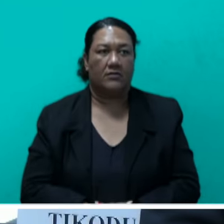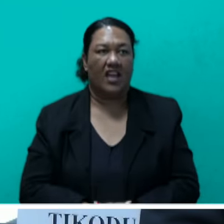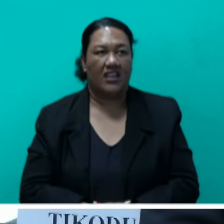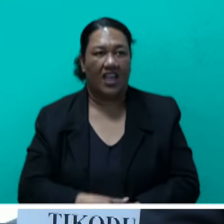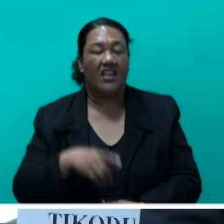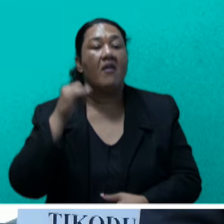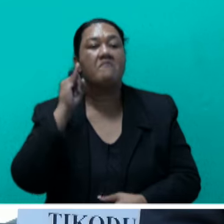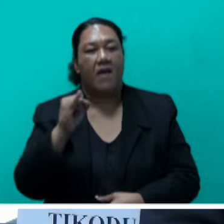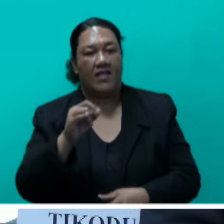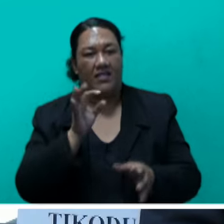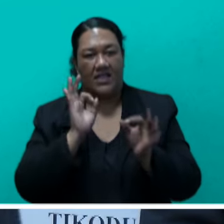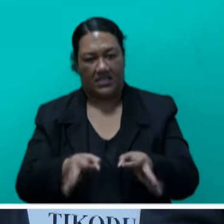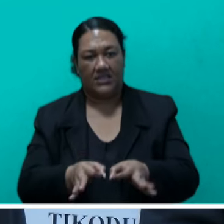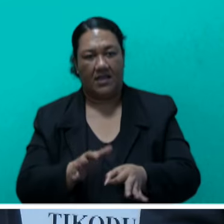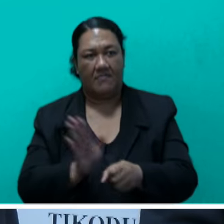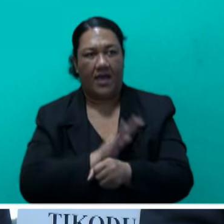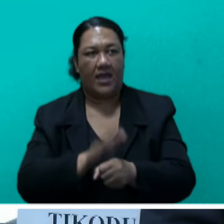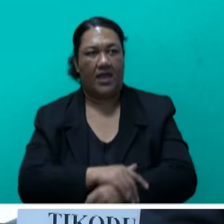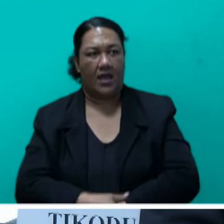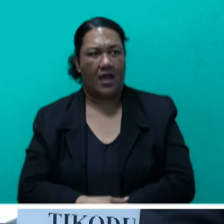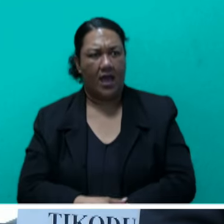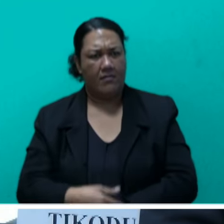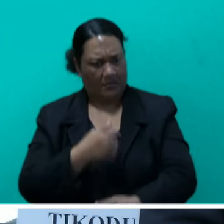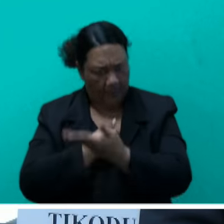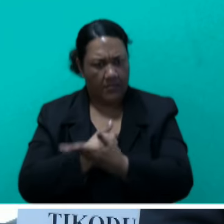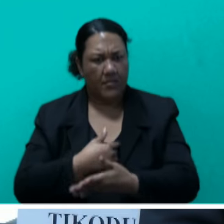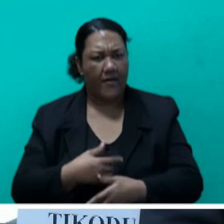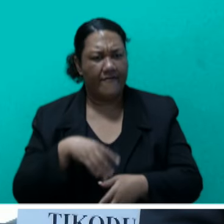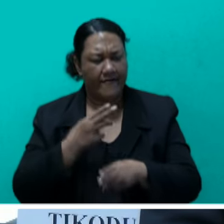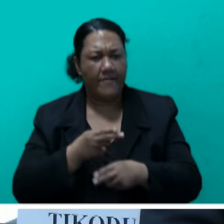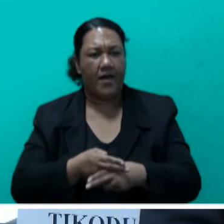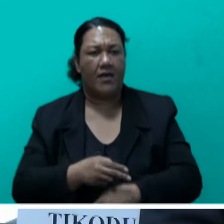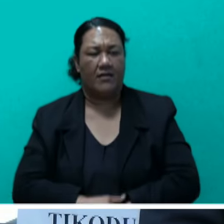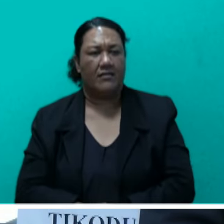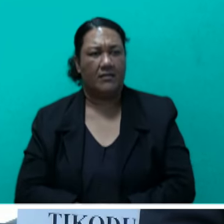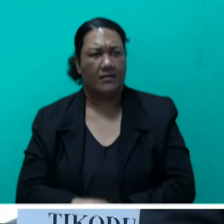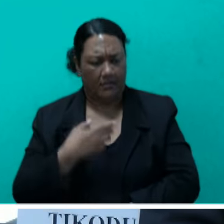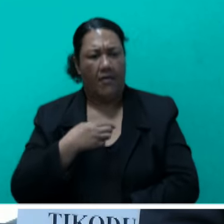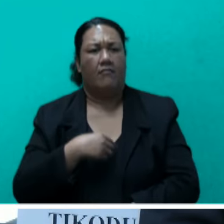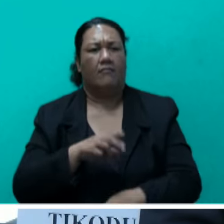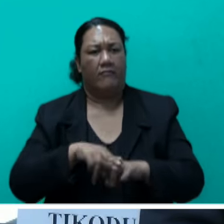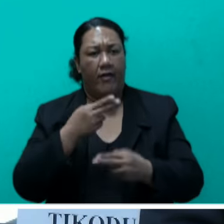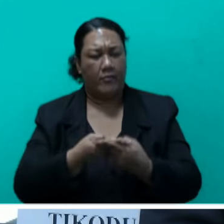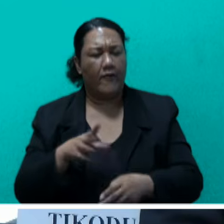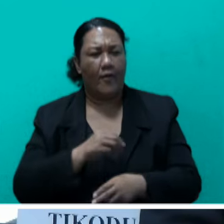decision. I'm a farmer. I know what's happening. Right? You were a, but you